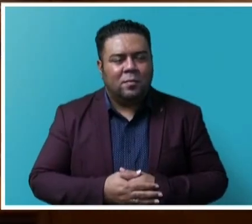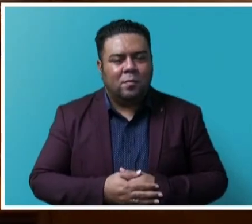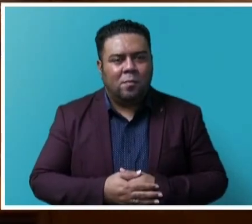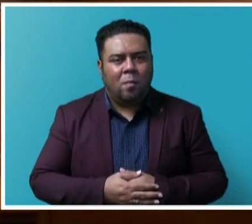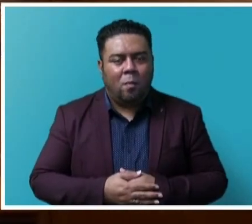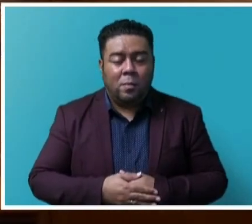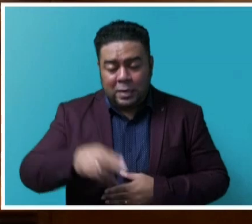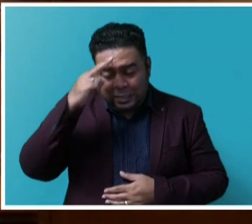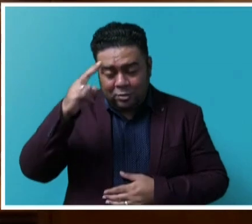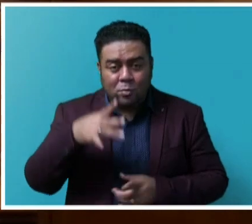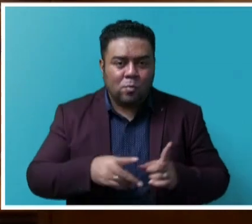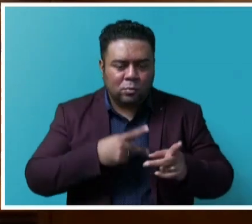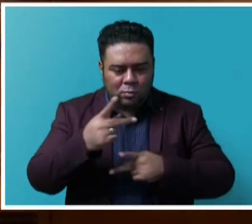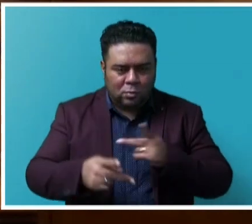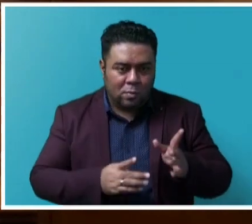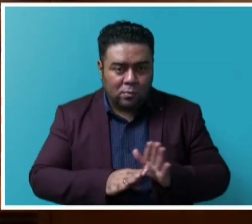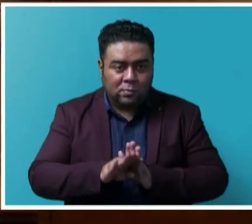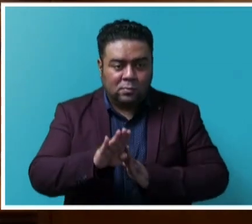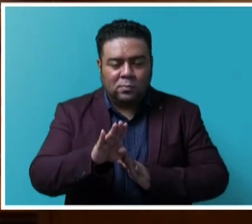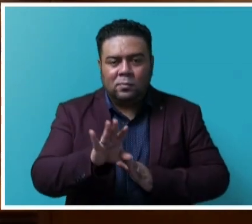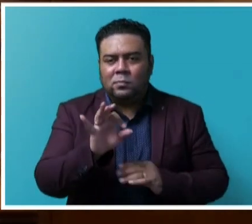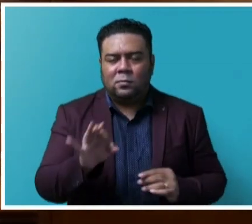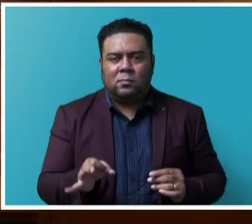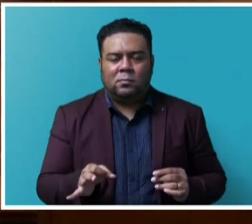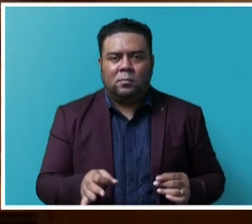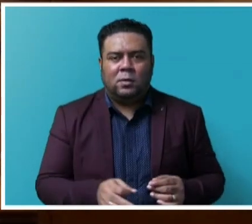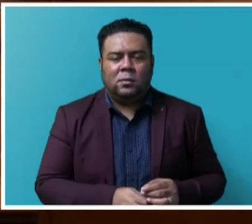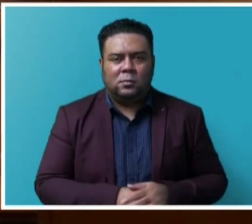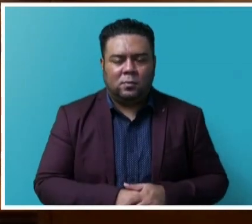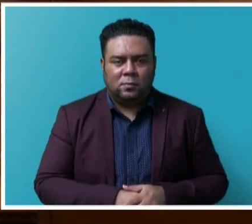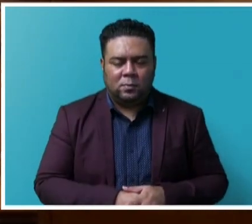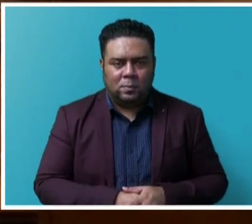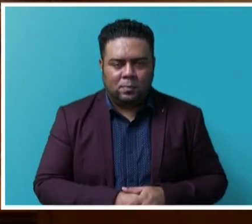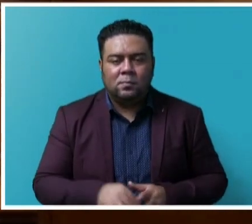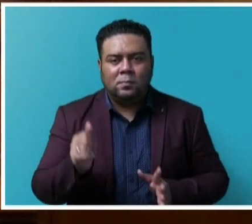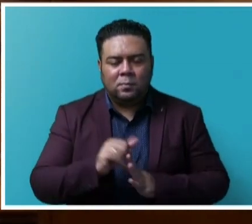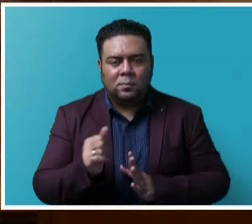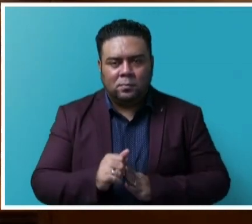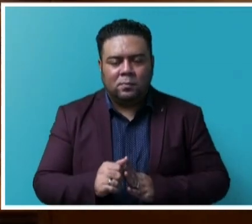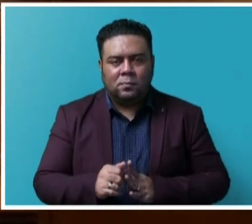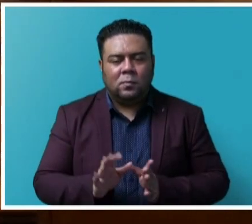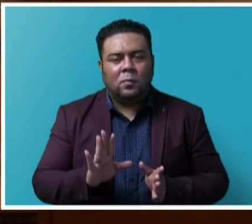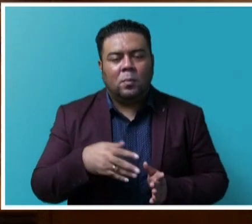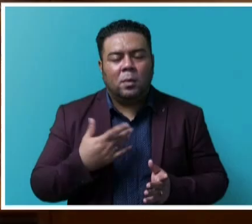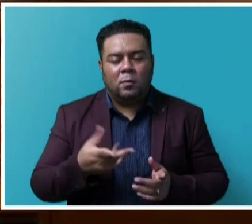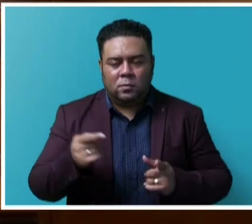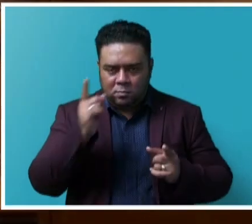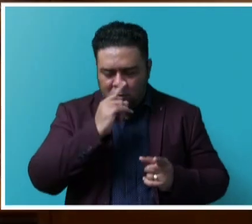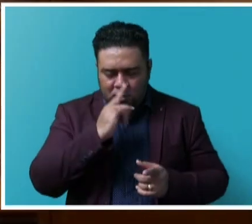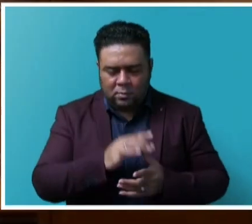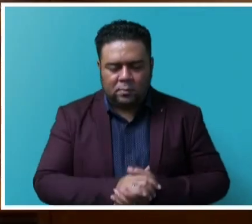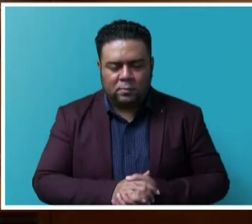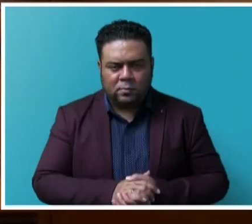Our nation's progress is measured not only by its economic achievements, but also by the well-being of its people.